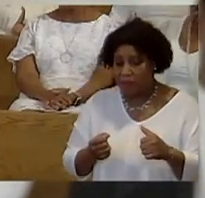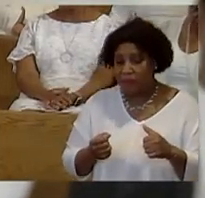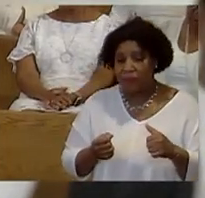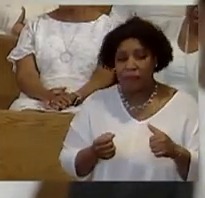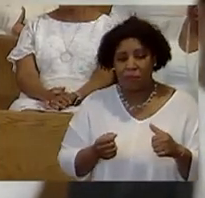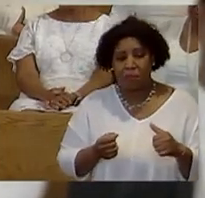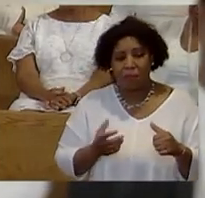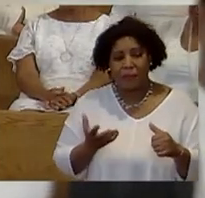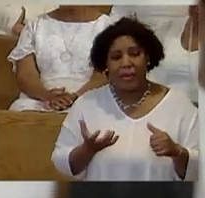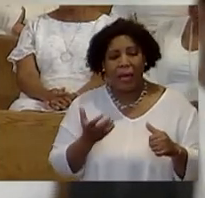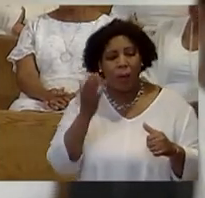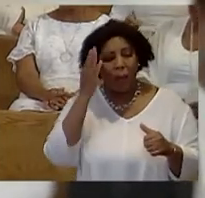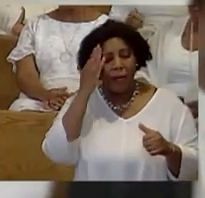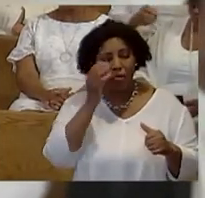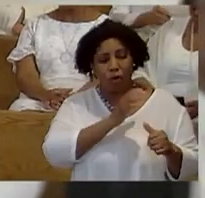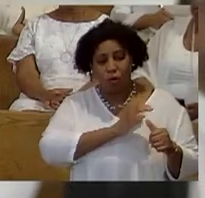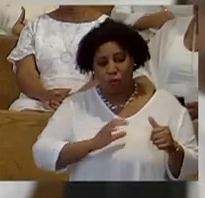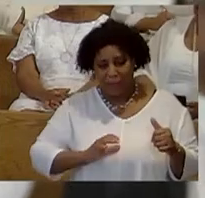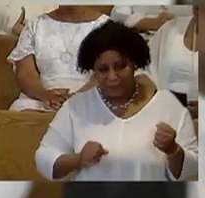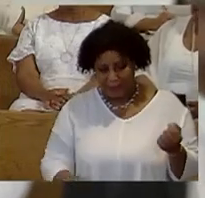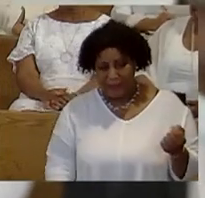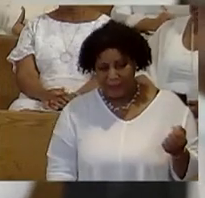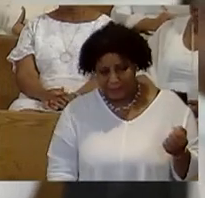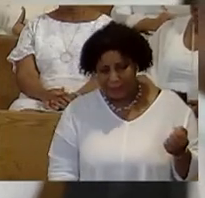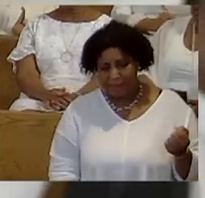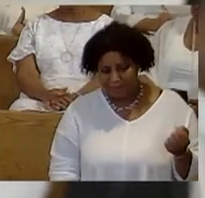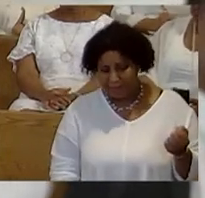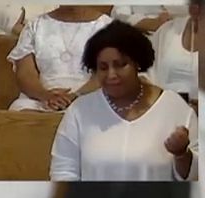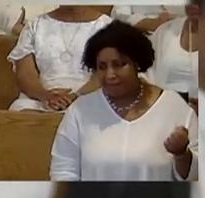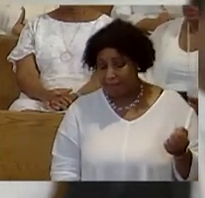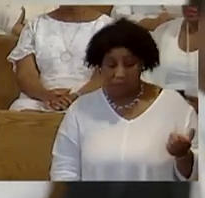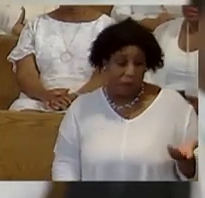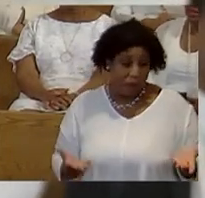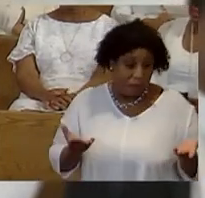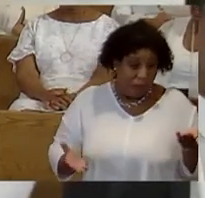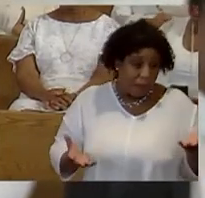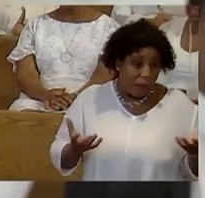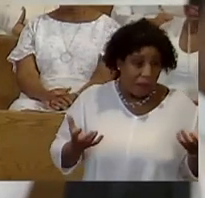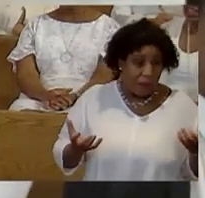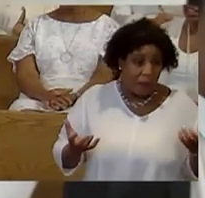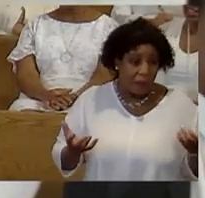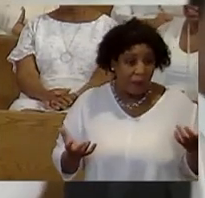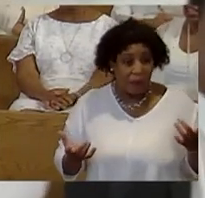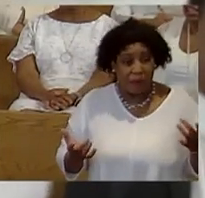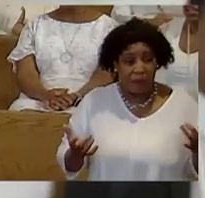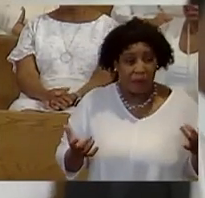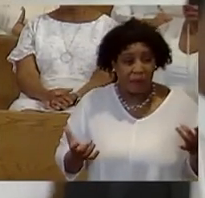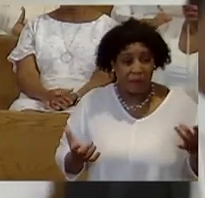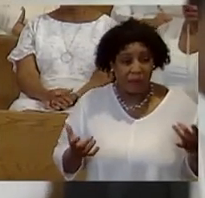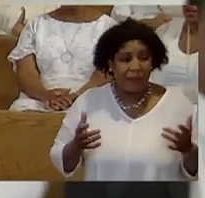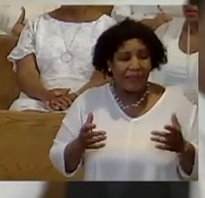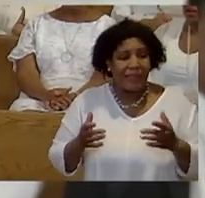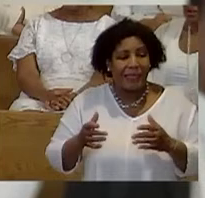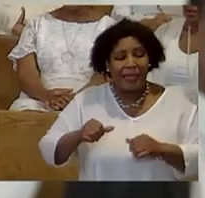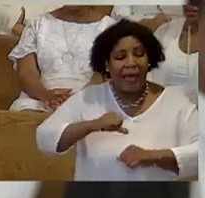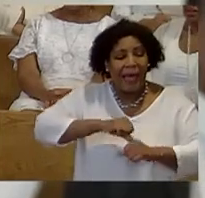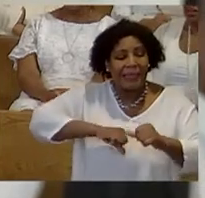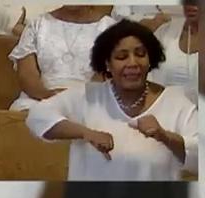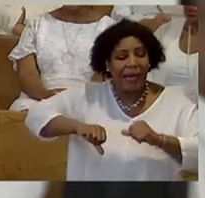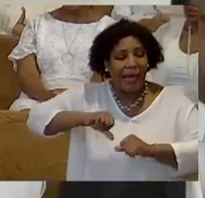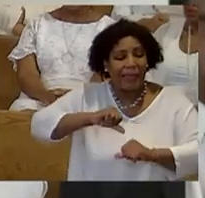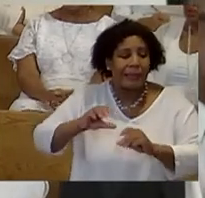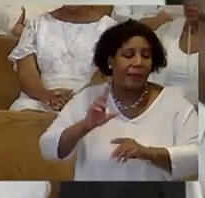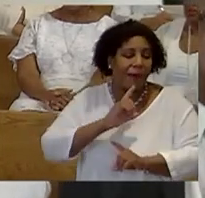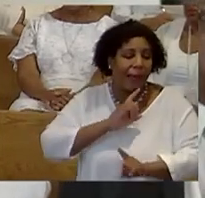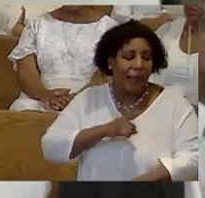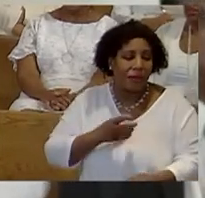to know Christ. Oh, here, and you might want a scientific answer to this thing.